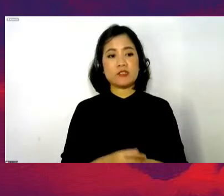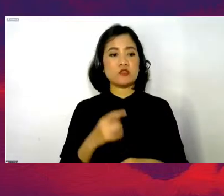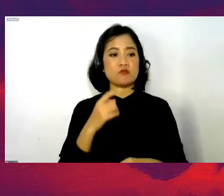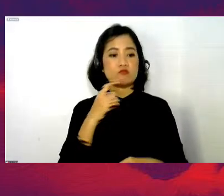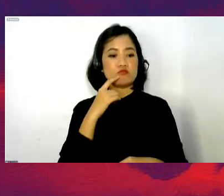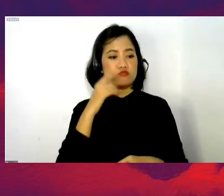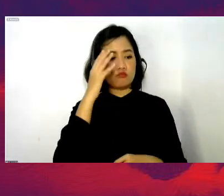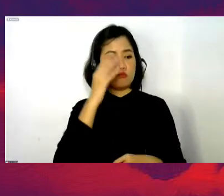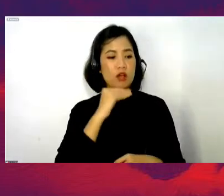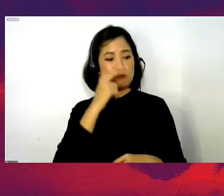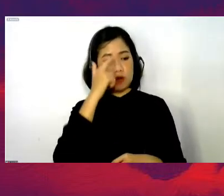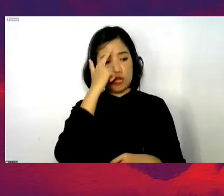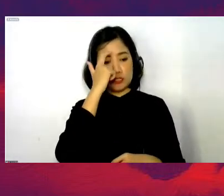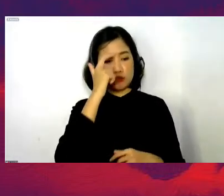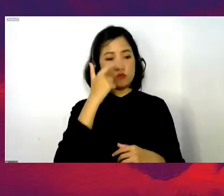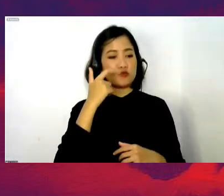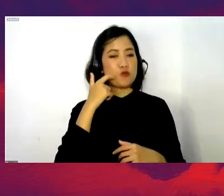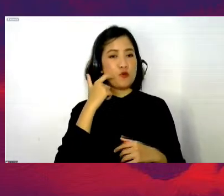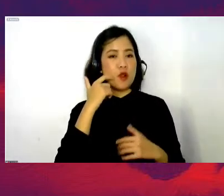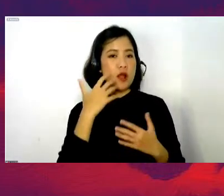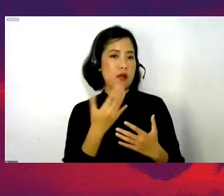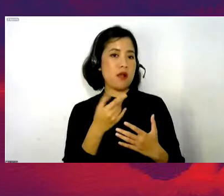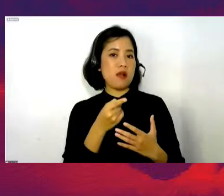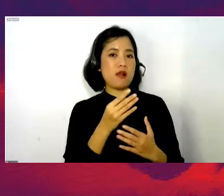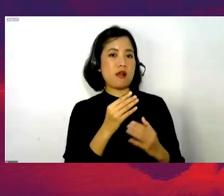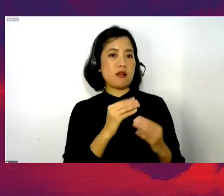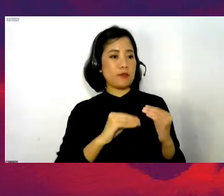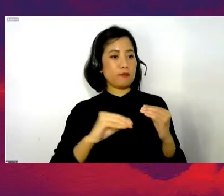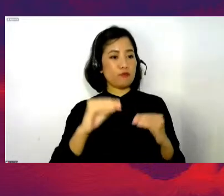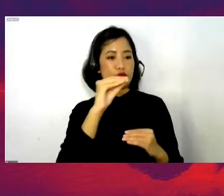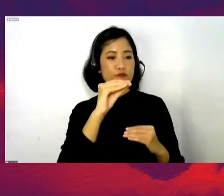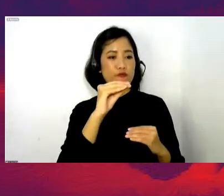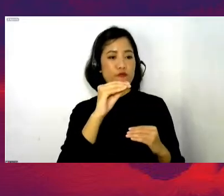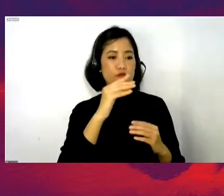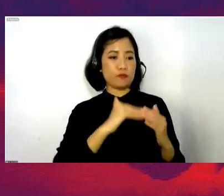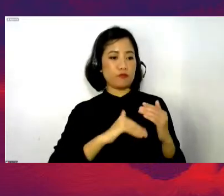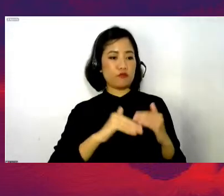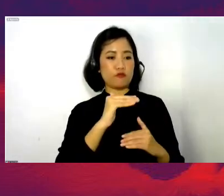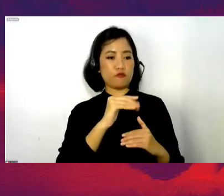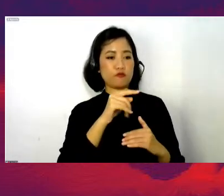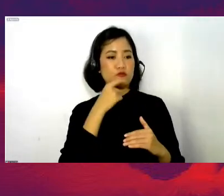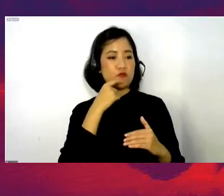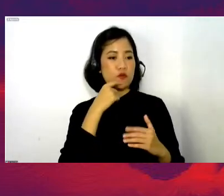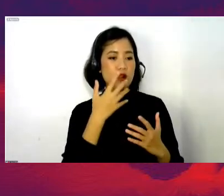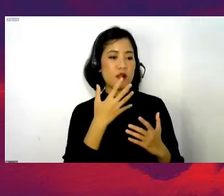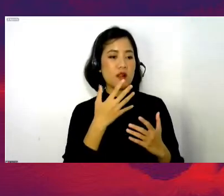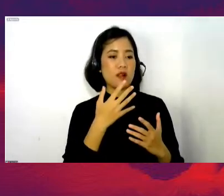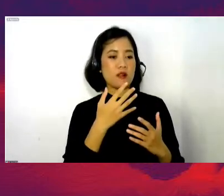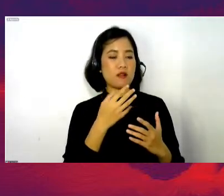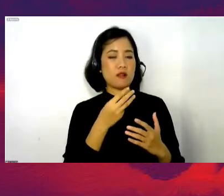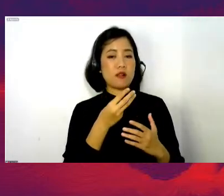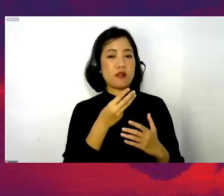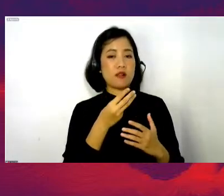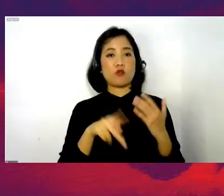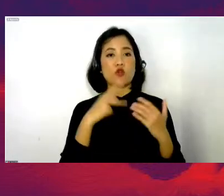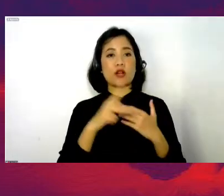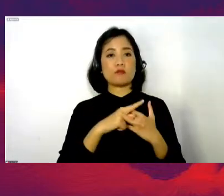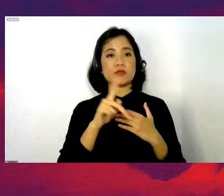FGD, by 12 percentage point, and then we introduced this rise from the poor, help from the